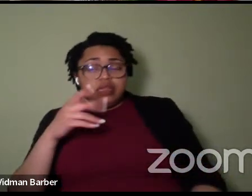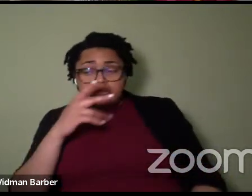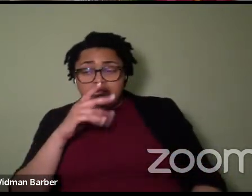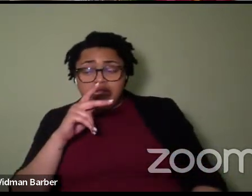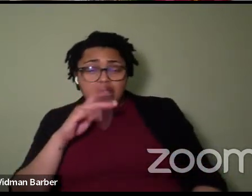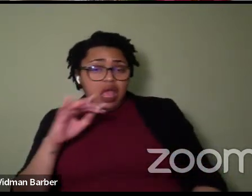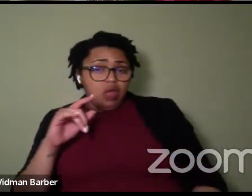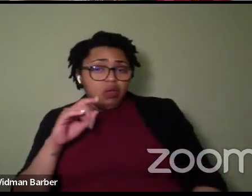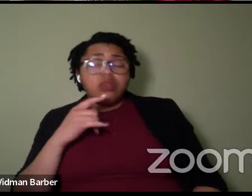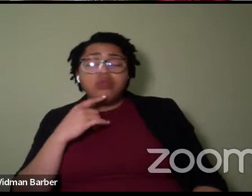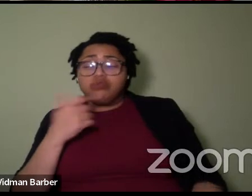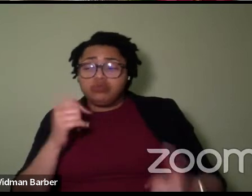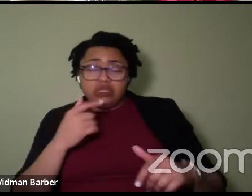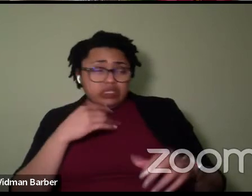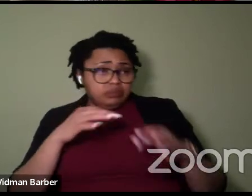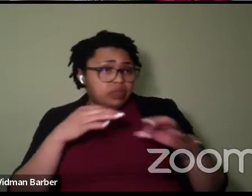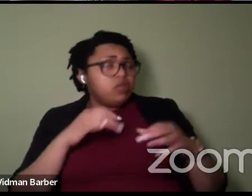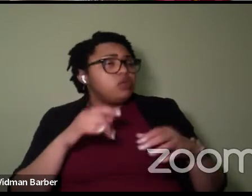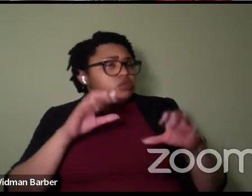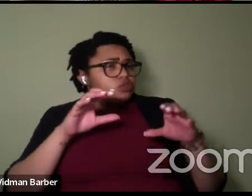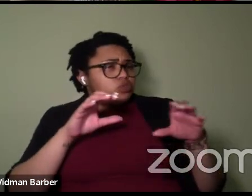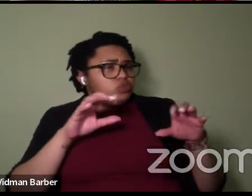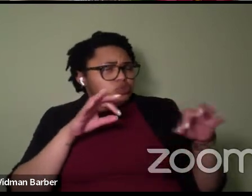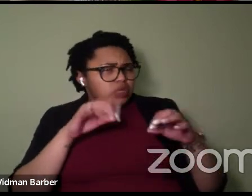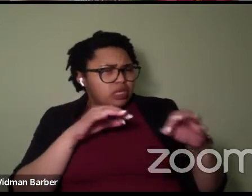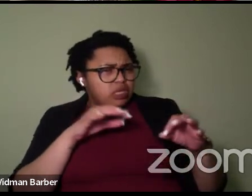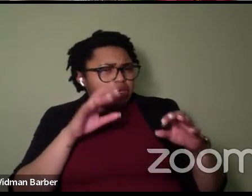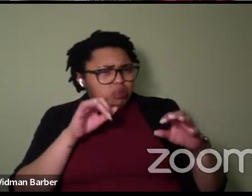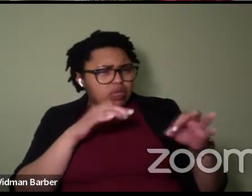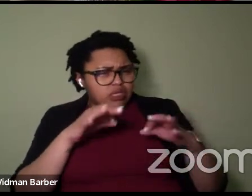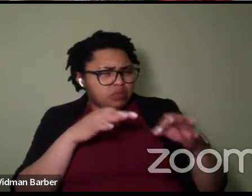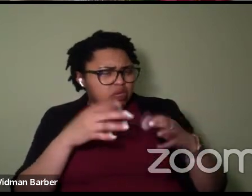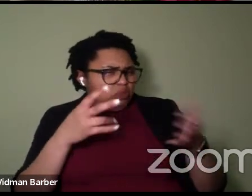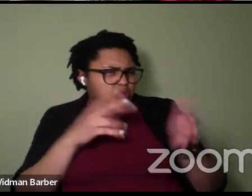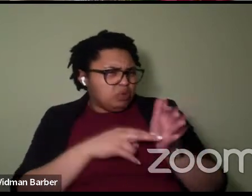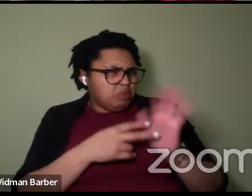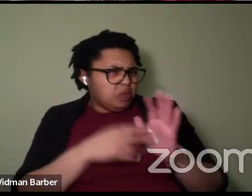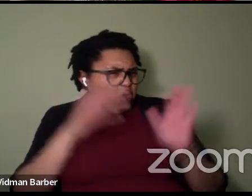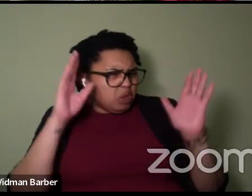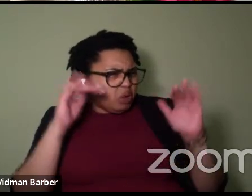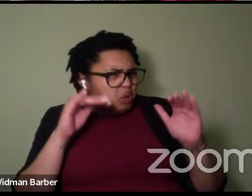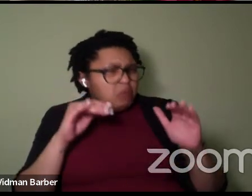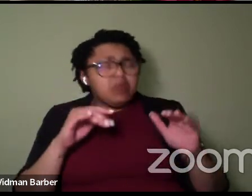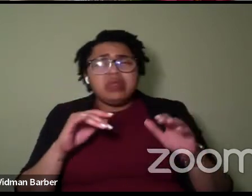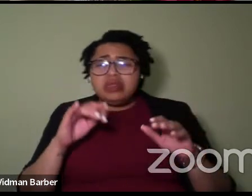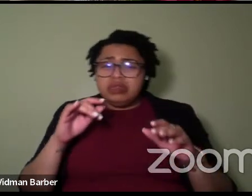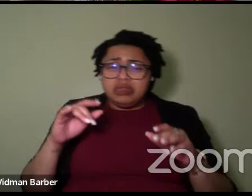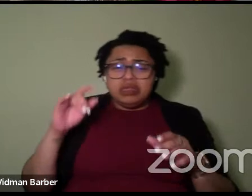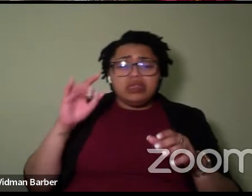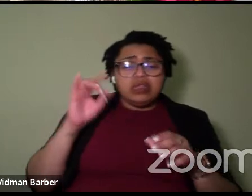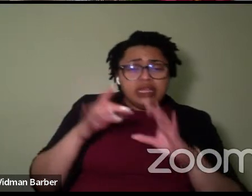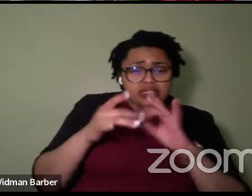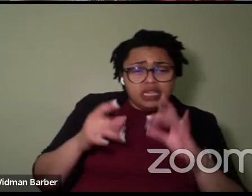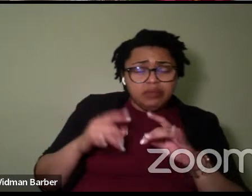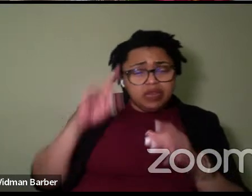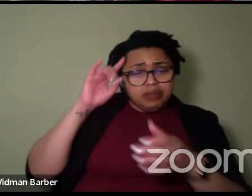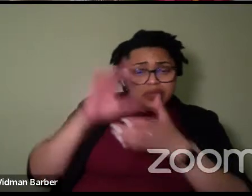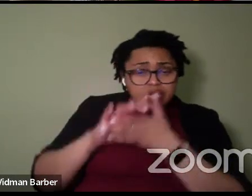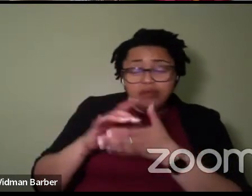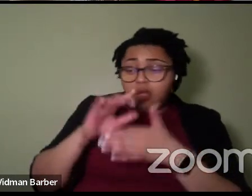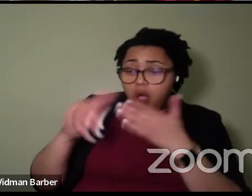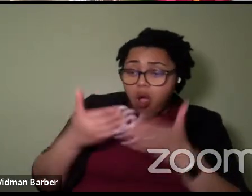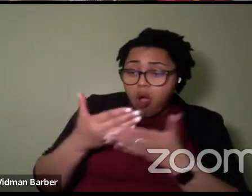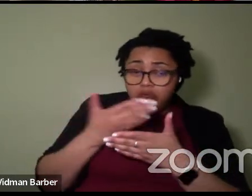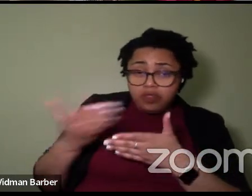And, I think often we think of hope as a state of believing all things are possible, when sometimes hope is the commitment not